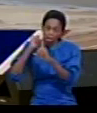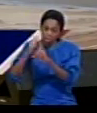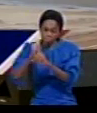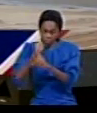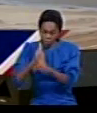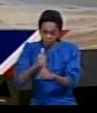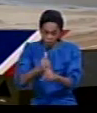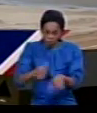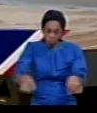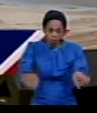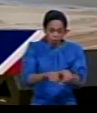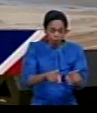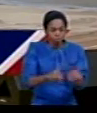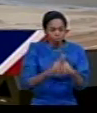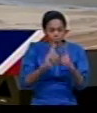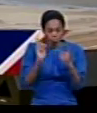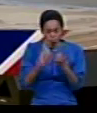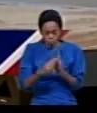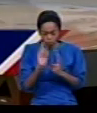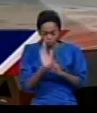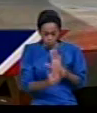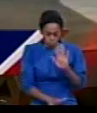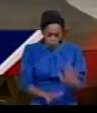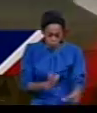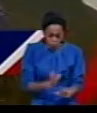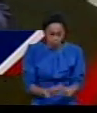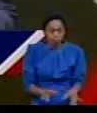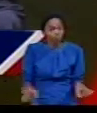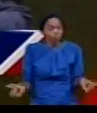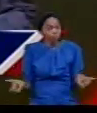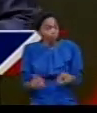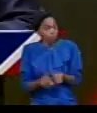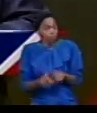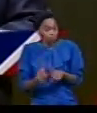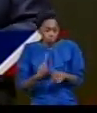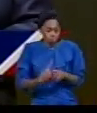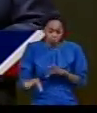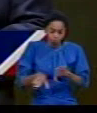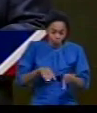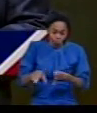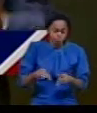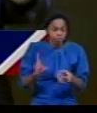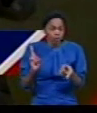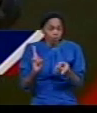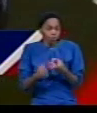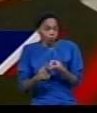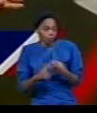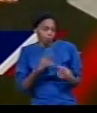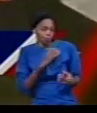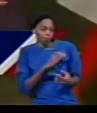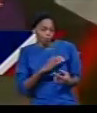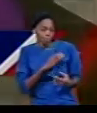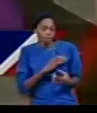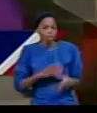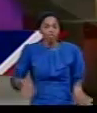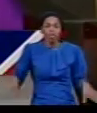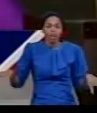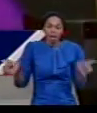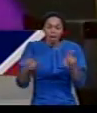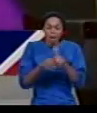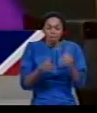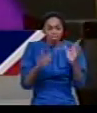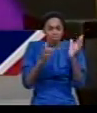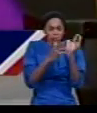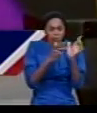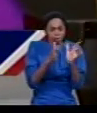to talk, so to think, so to behave, so to act, as Christ,